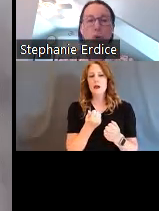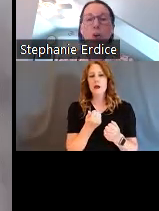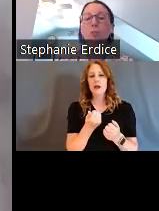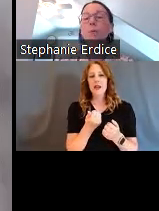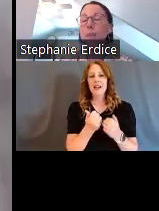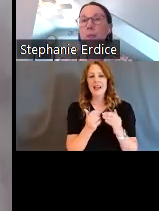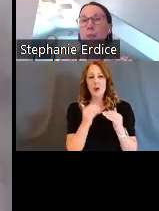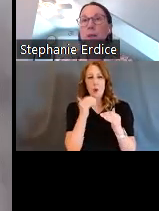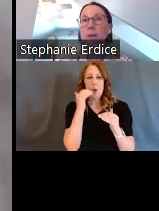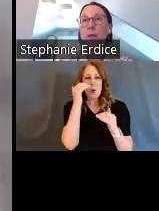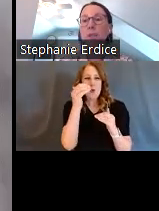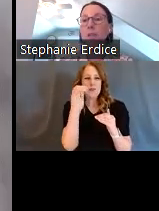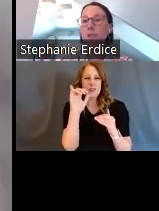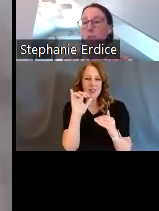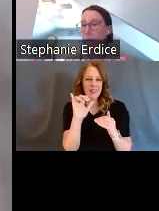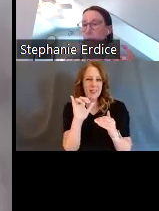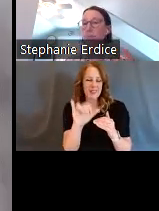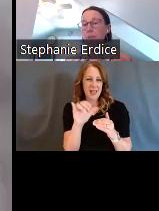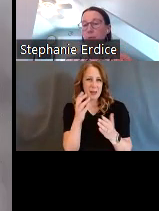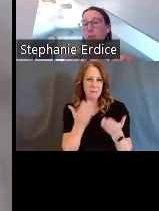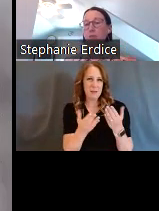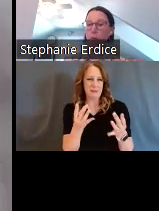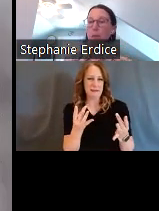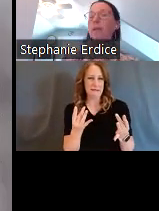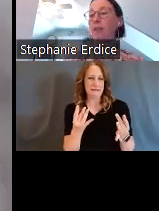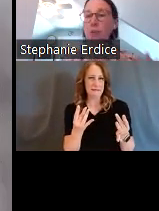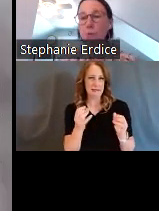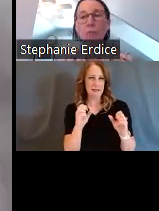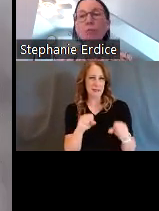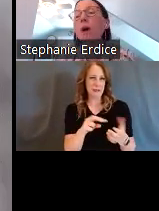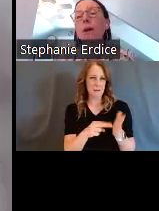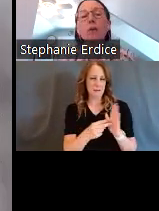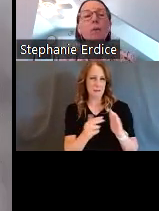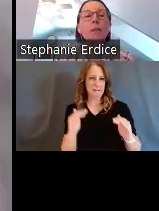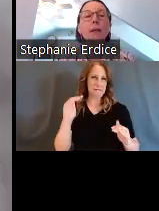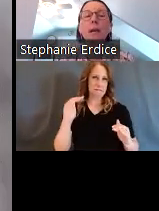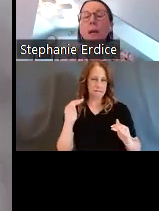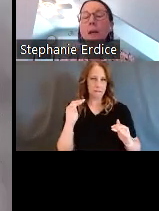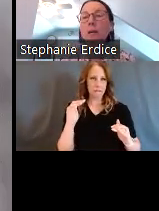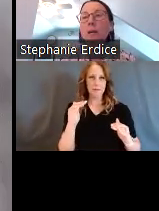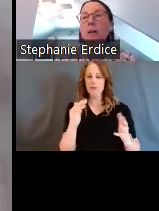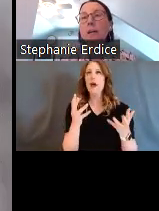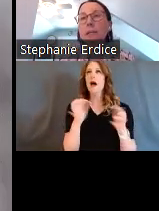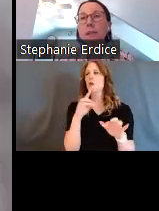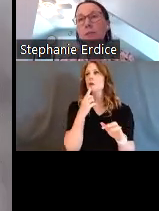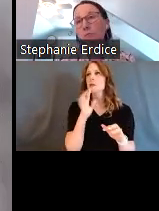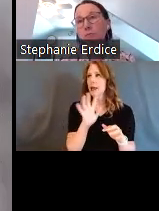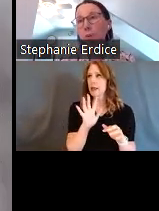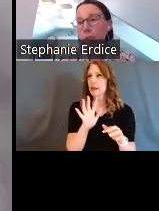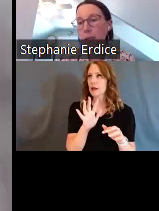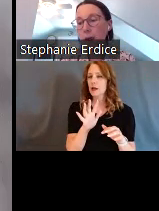that could really tip the differential a little bit. Like I don't want to be like, hey,